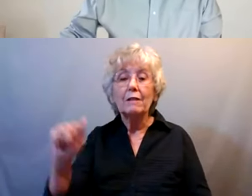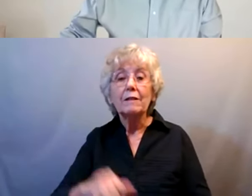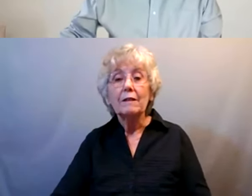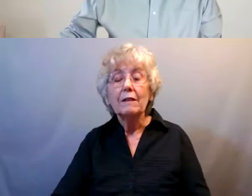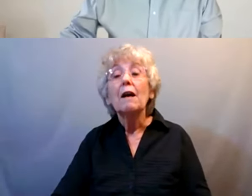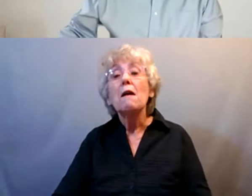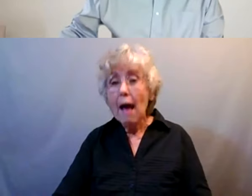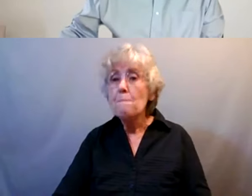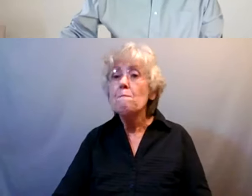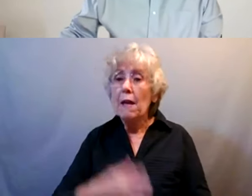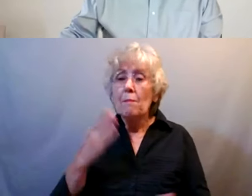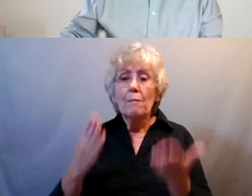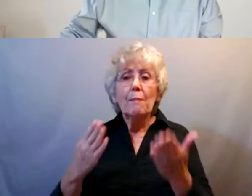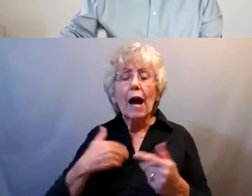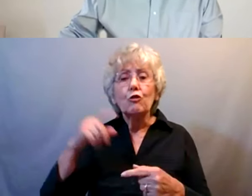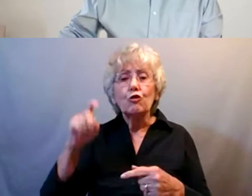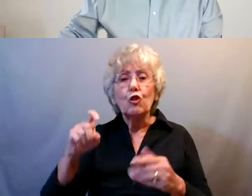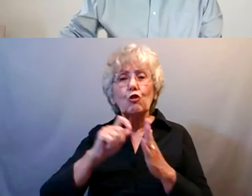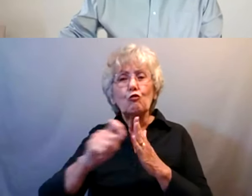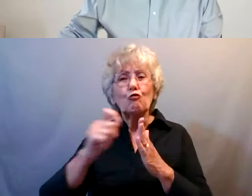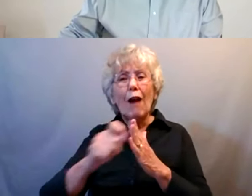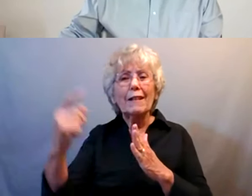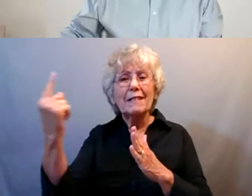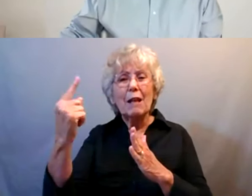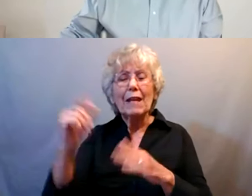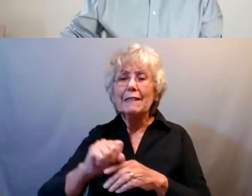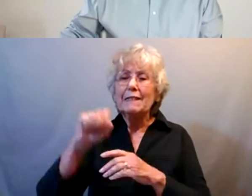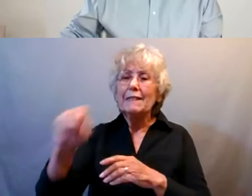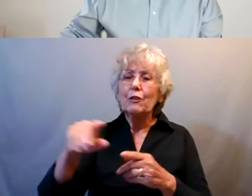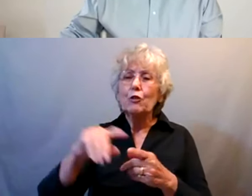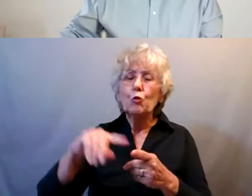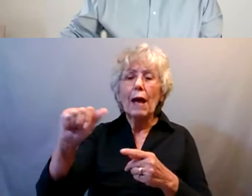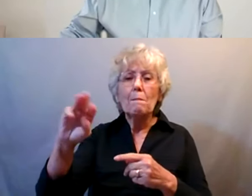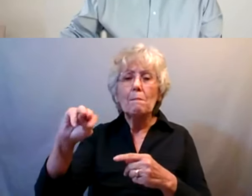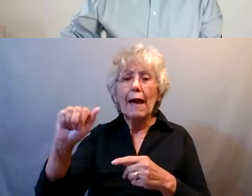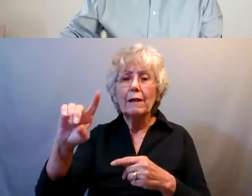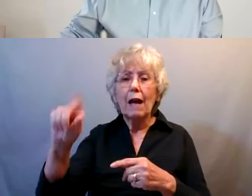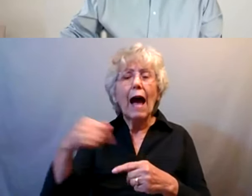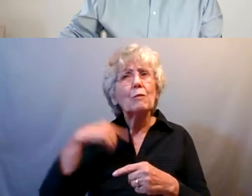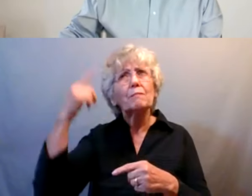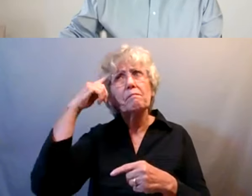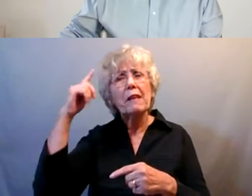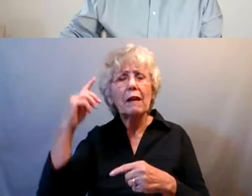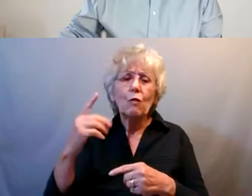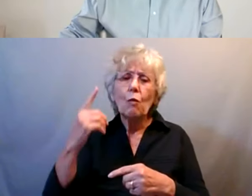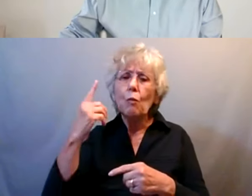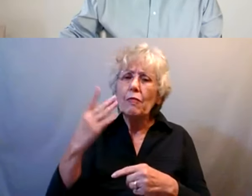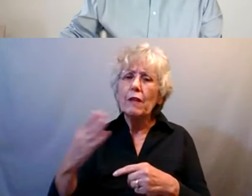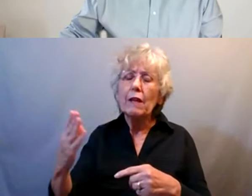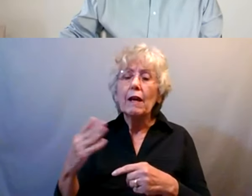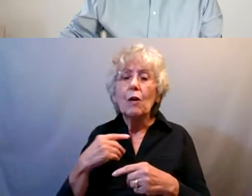just write something up and send it to Amanda. I had a thought about, you know, we're talking about different, you know,